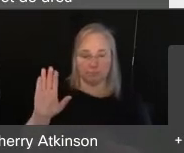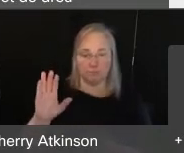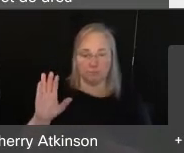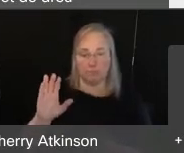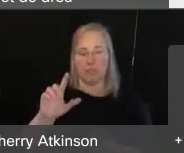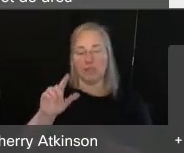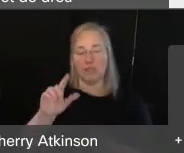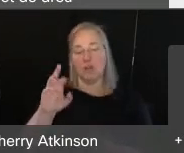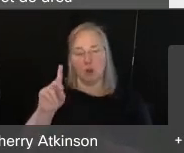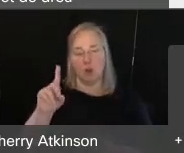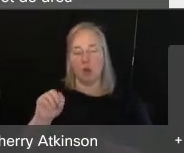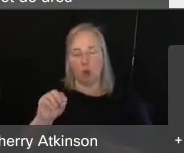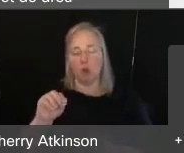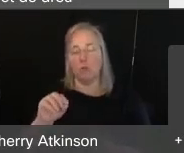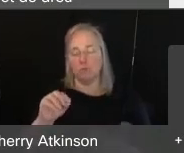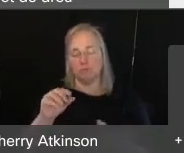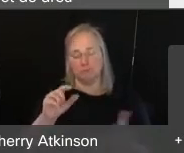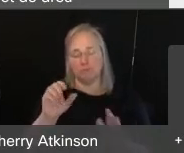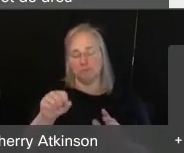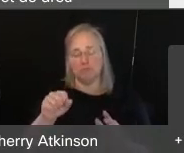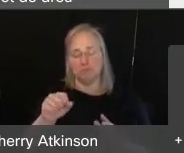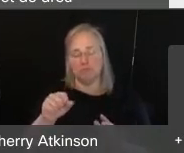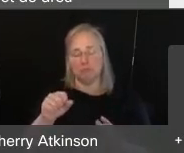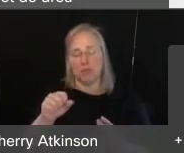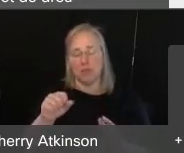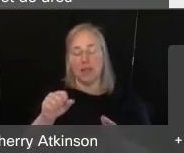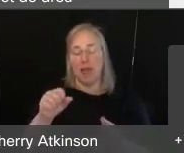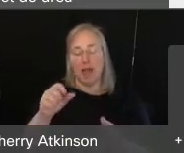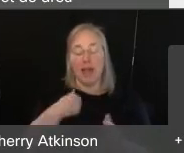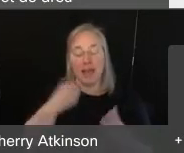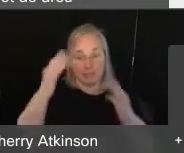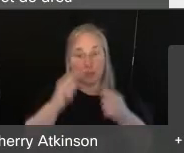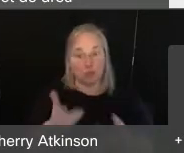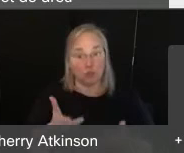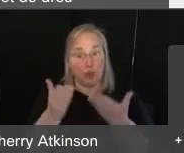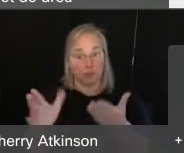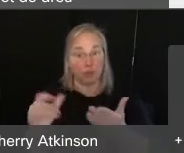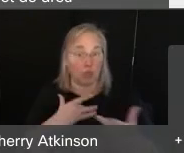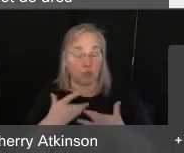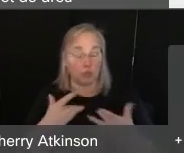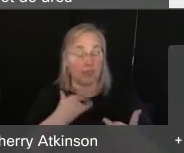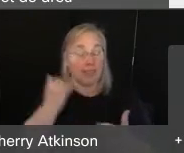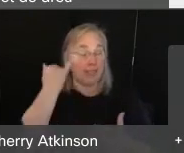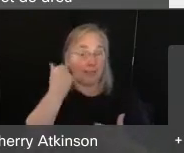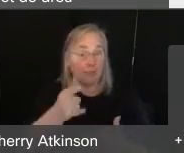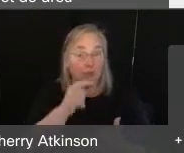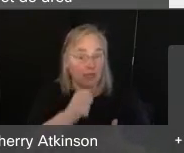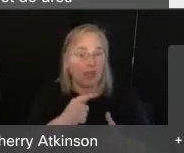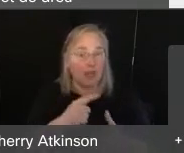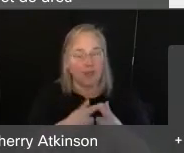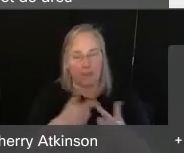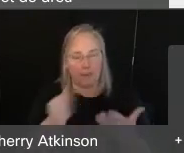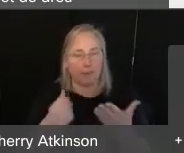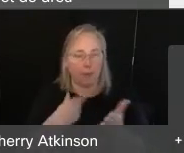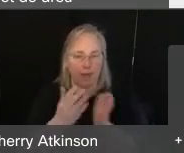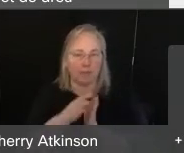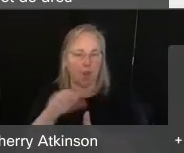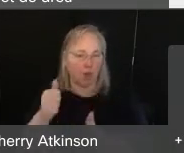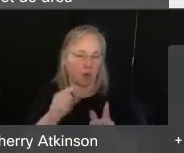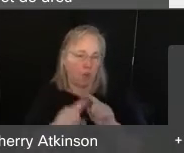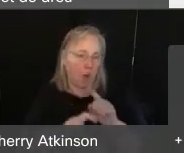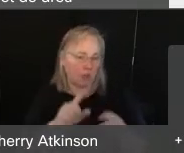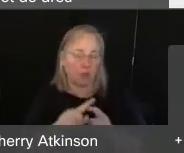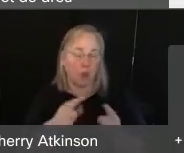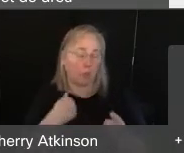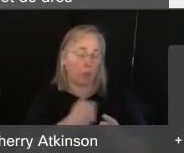to raise those concerns. So I guess if anything, if you didn't, we may ask alternative questions. So certainly we appreciate you